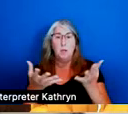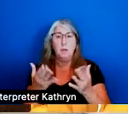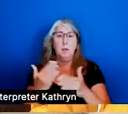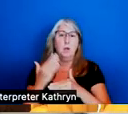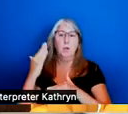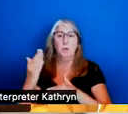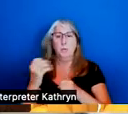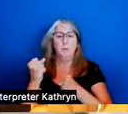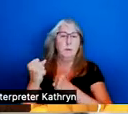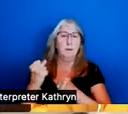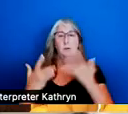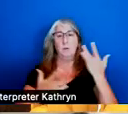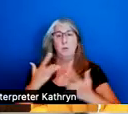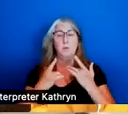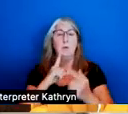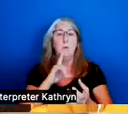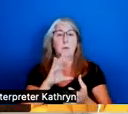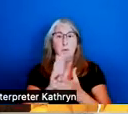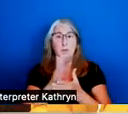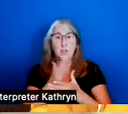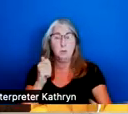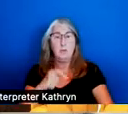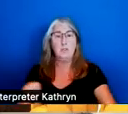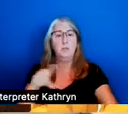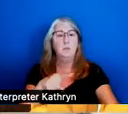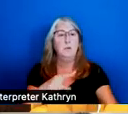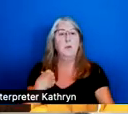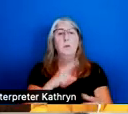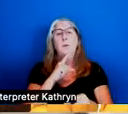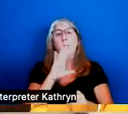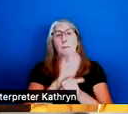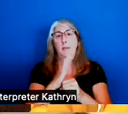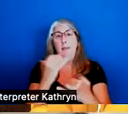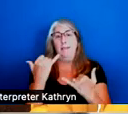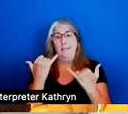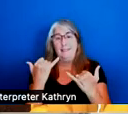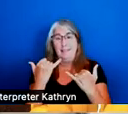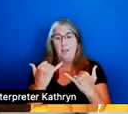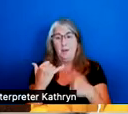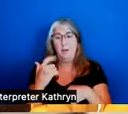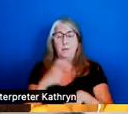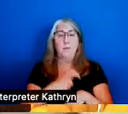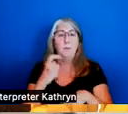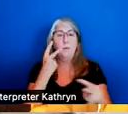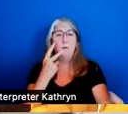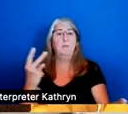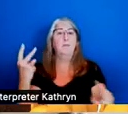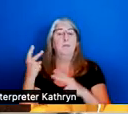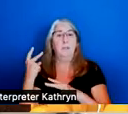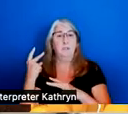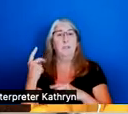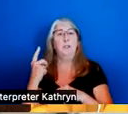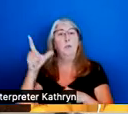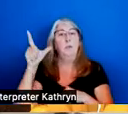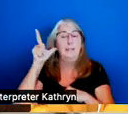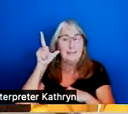find? We promise to share that with each of you. We commit at this time, at this moment of reflection, to